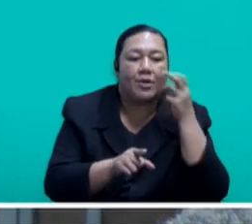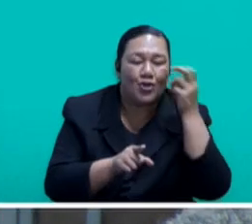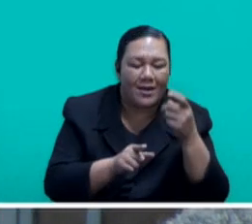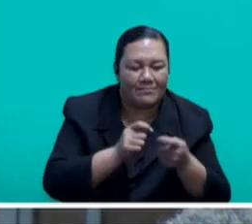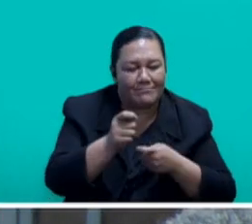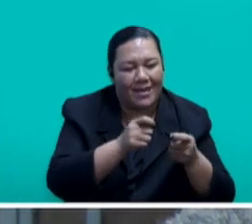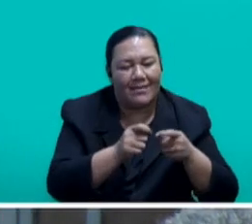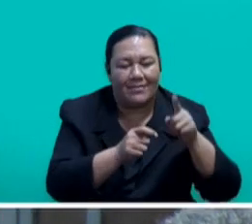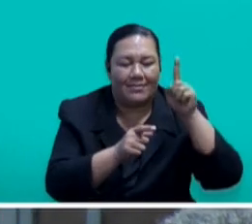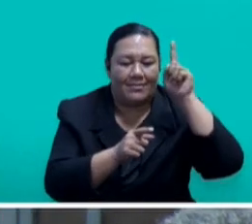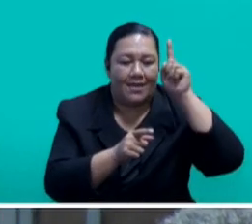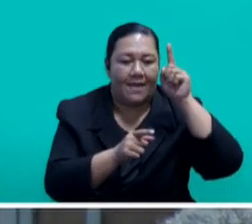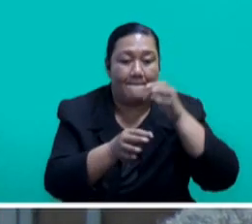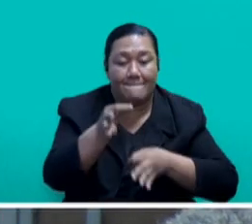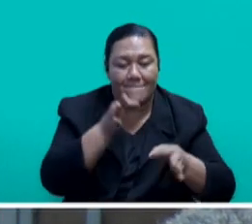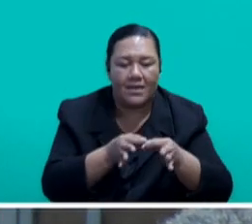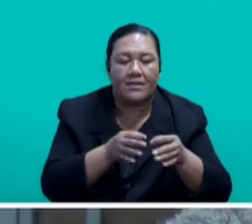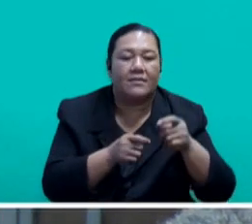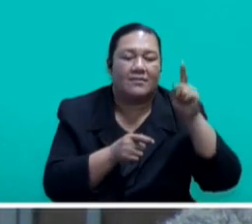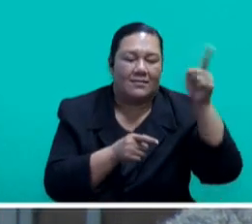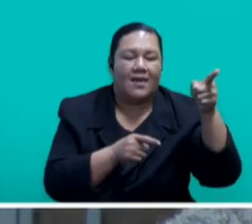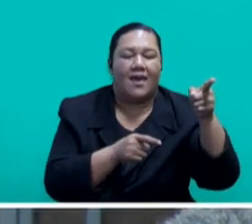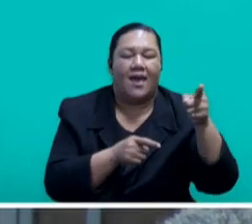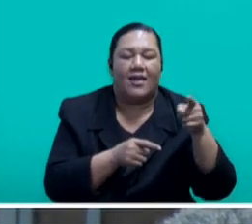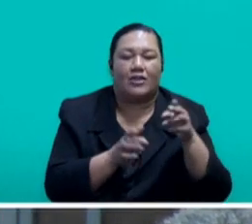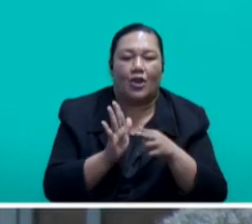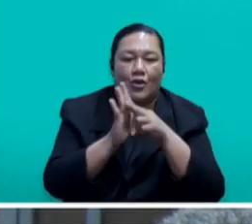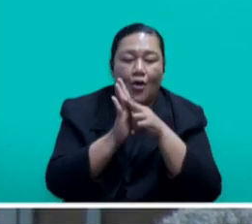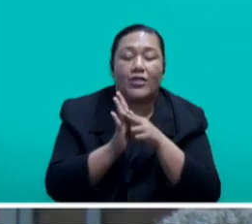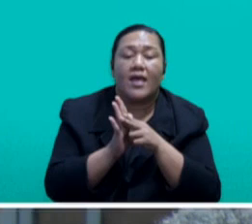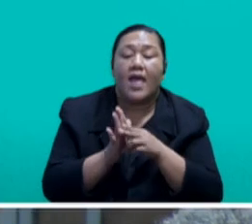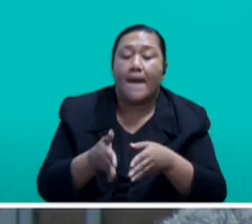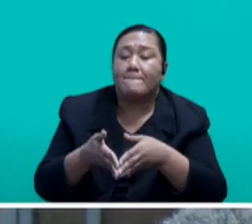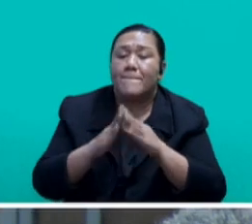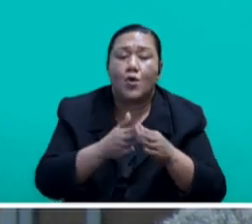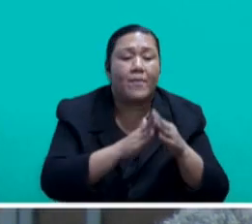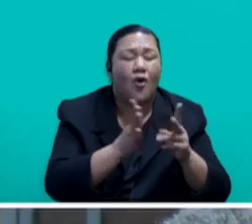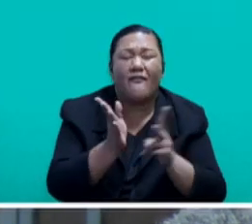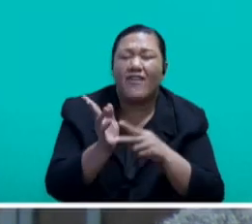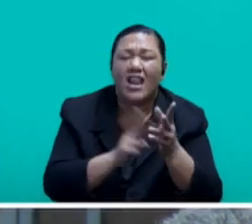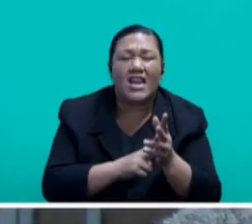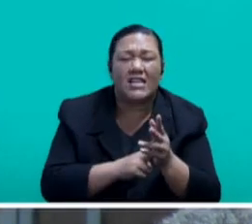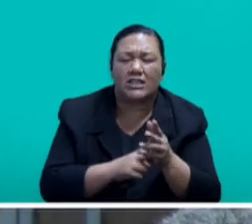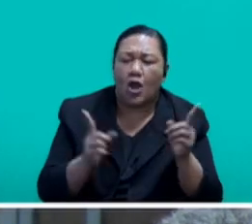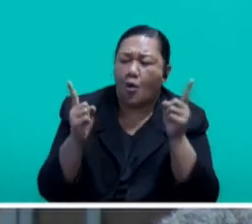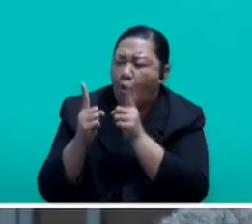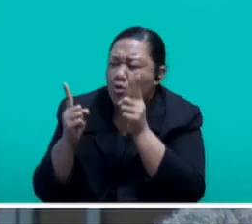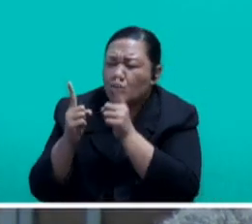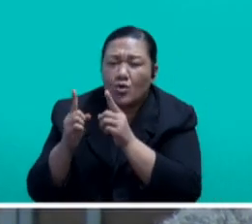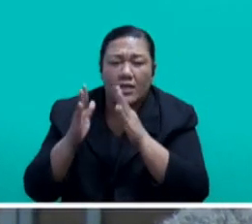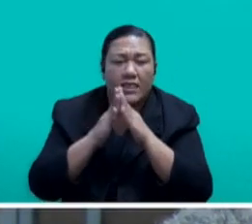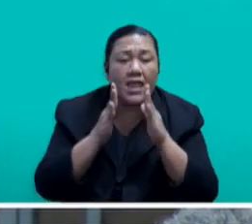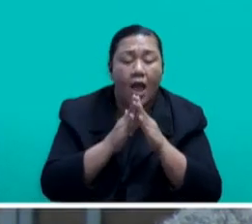need to develop the infrastructure of villages that are located close to the main towns of Savu